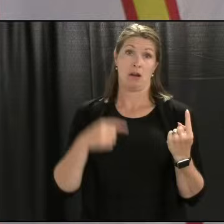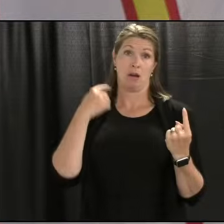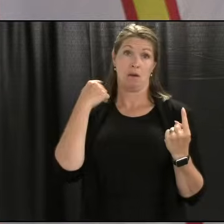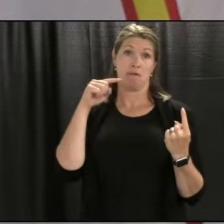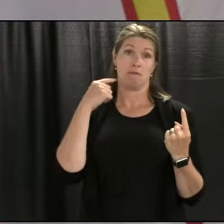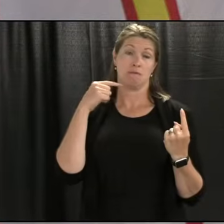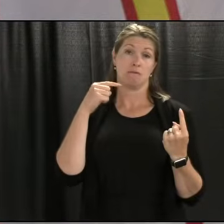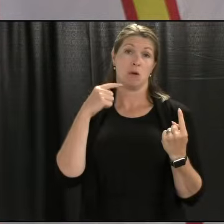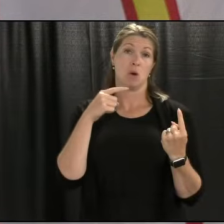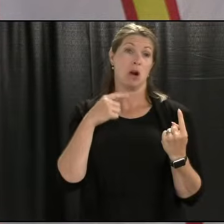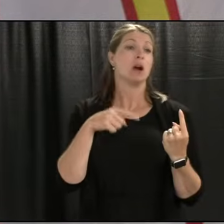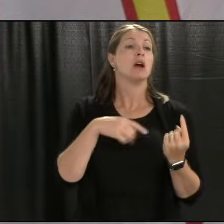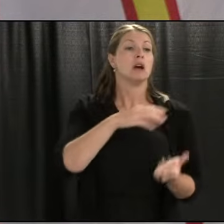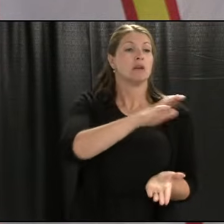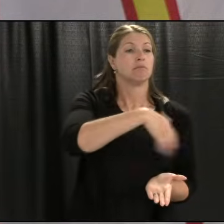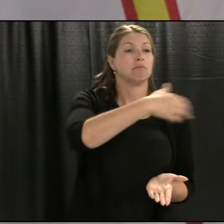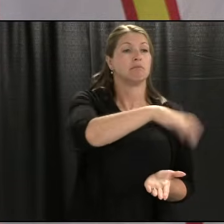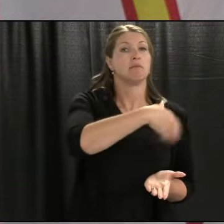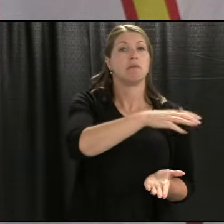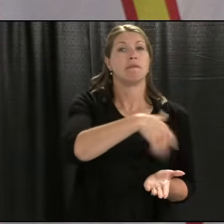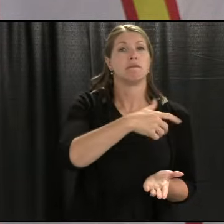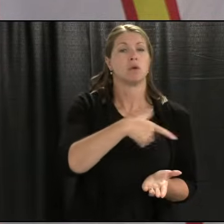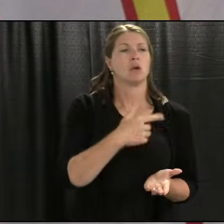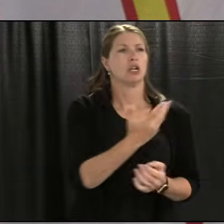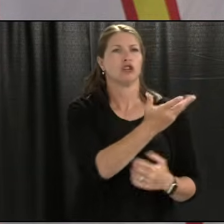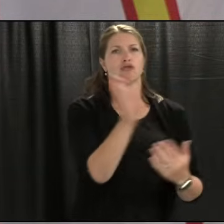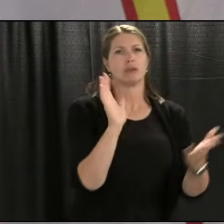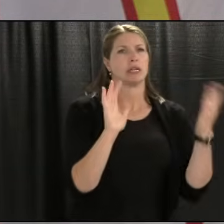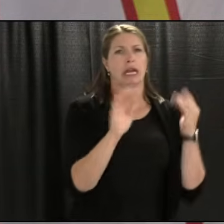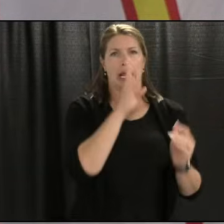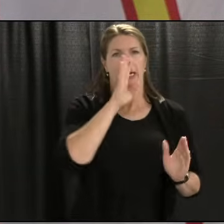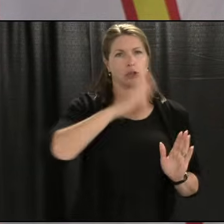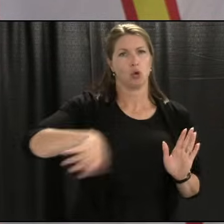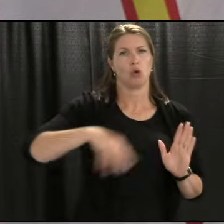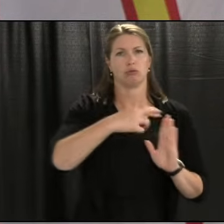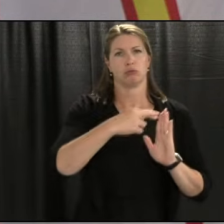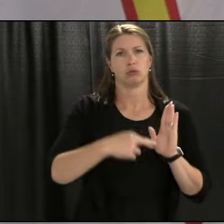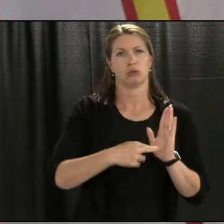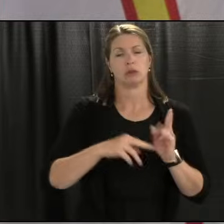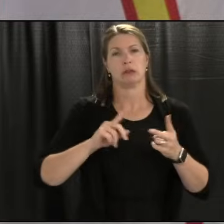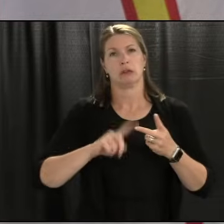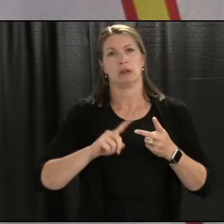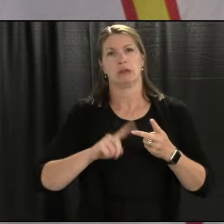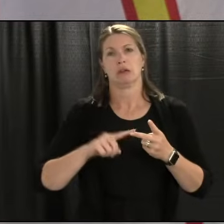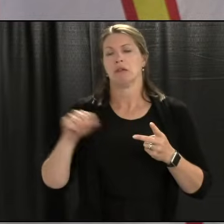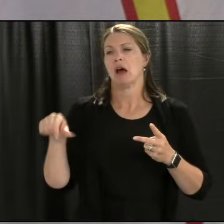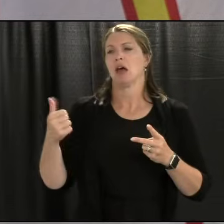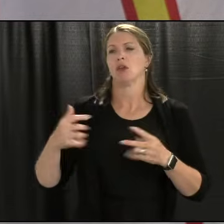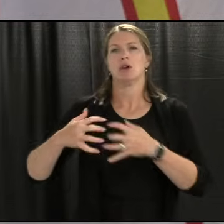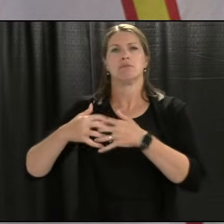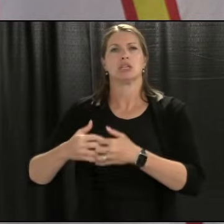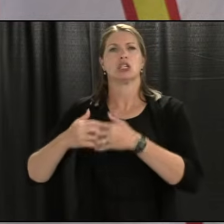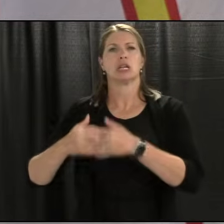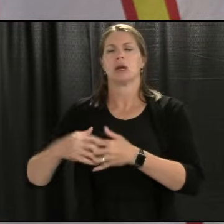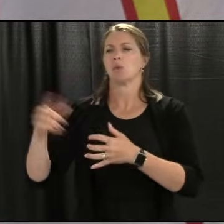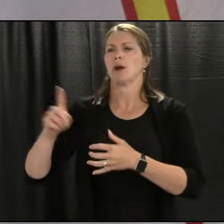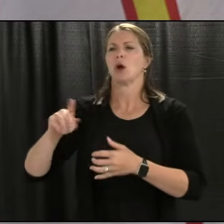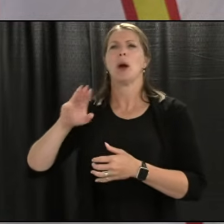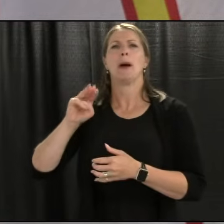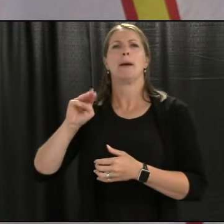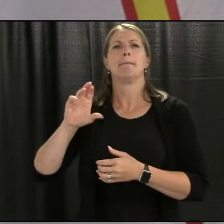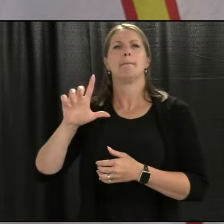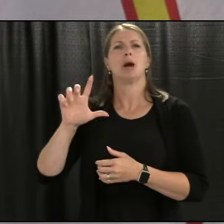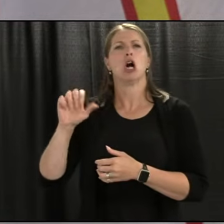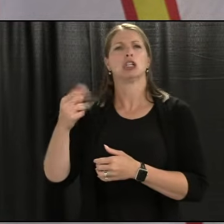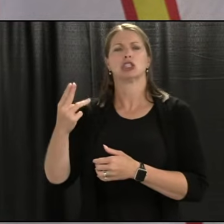an excavator in a wooded area, and another has been issued to a corporation that was doing mulching with heavy equipment in an area